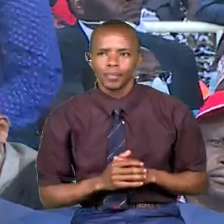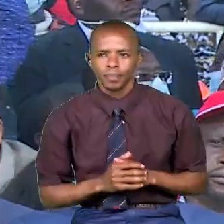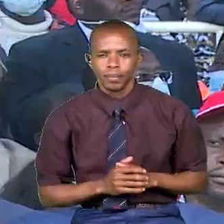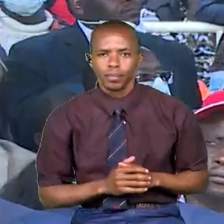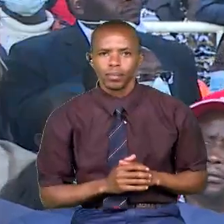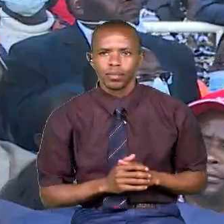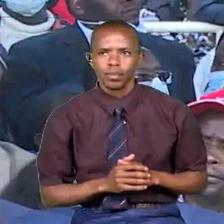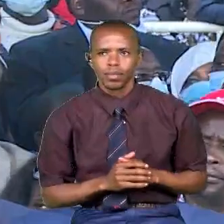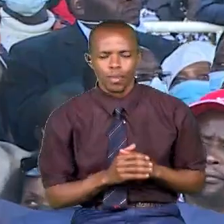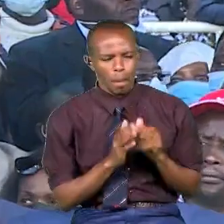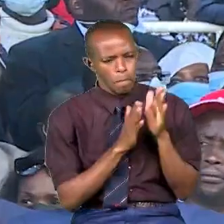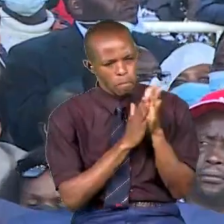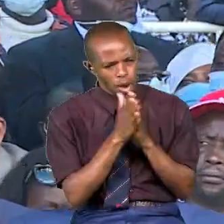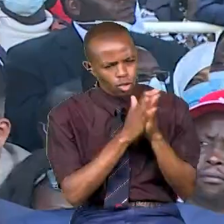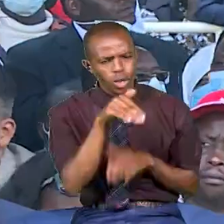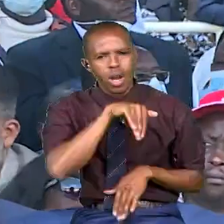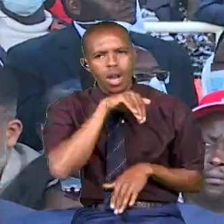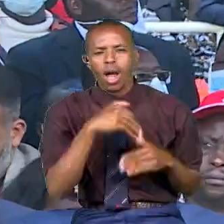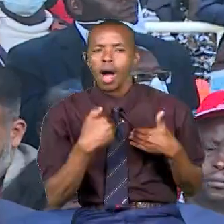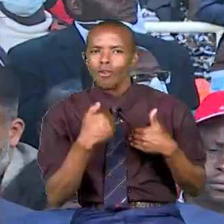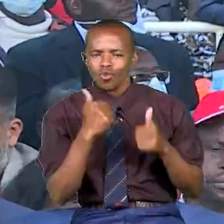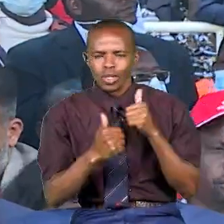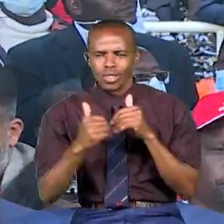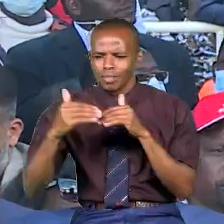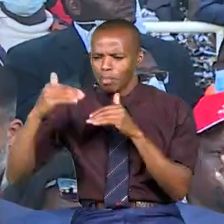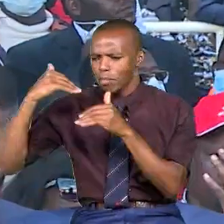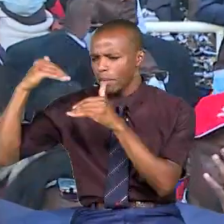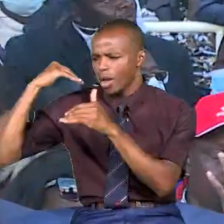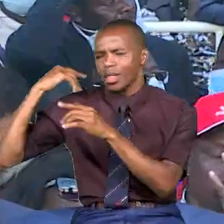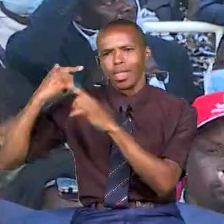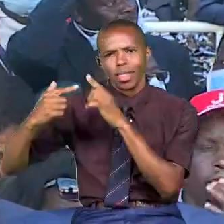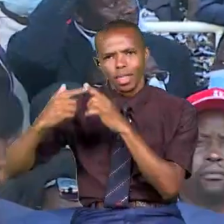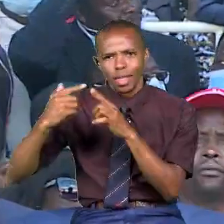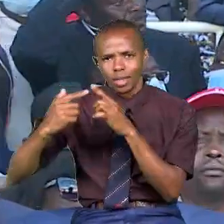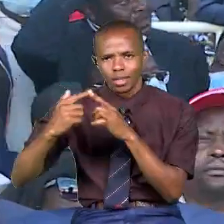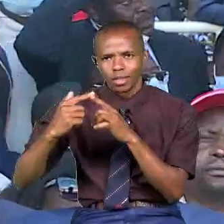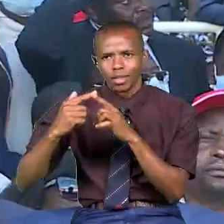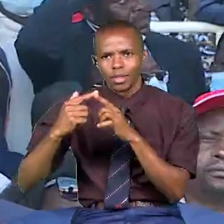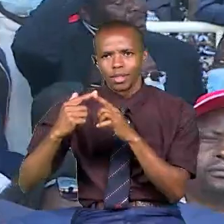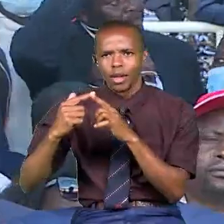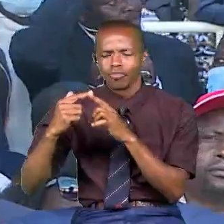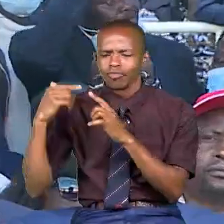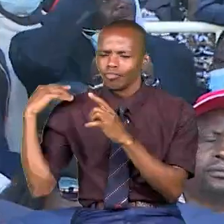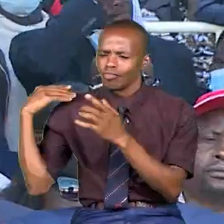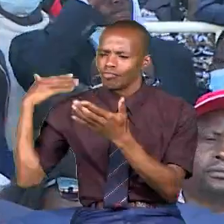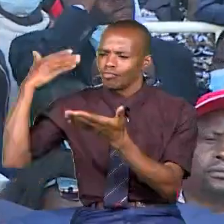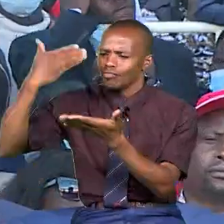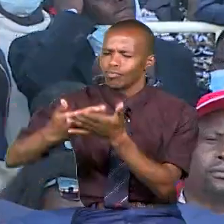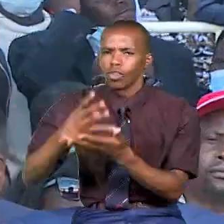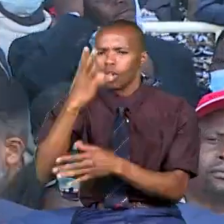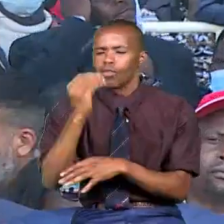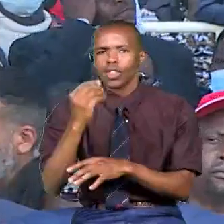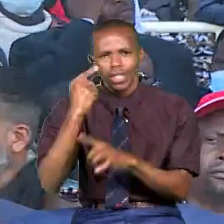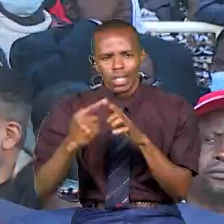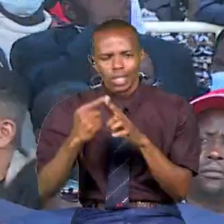thing, the passion that he's had for the many years that's been over 40 years is the love